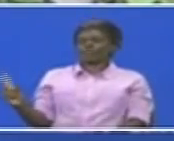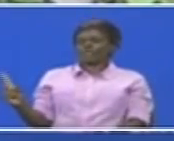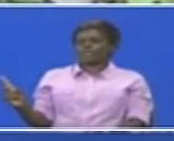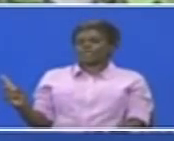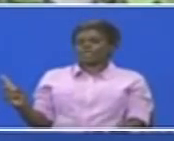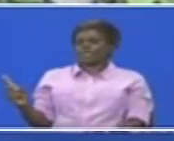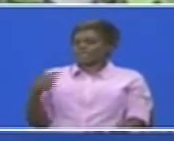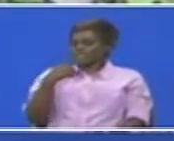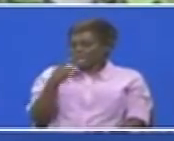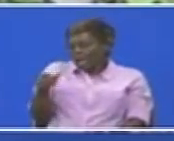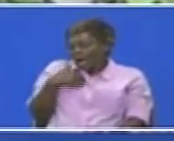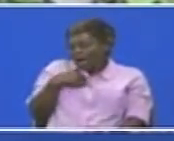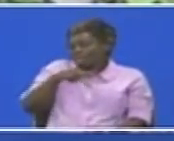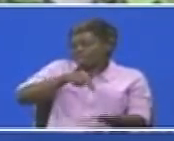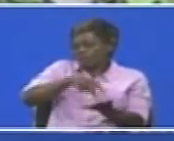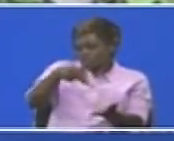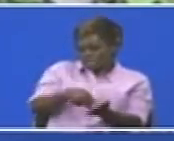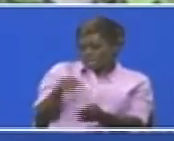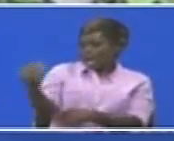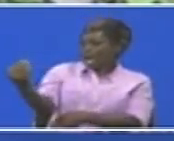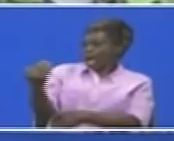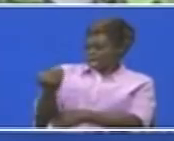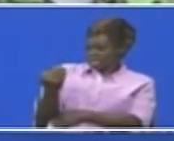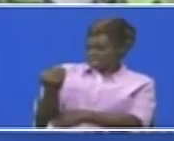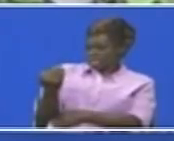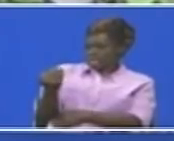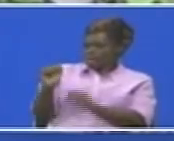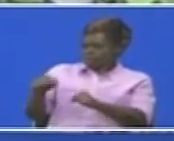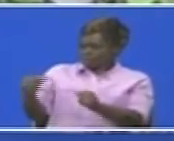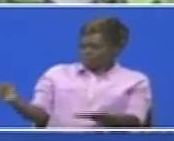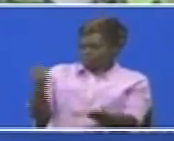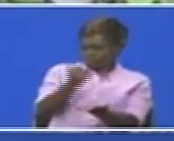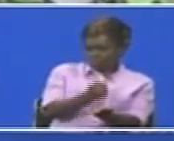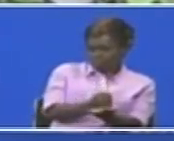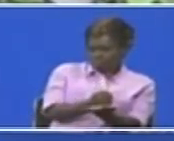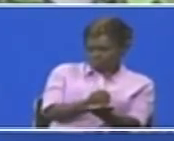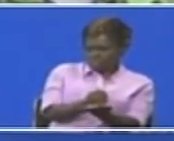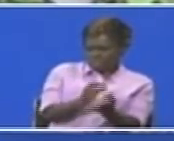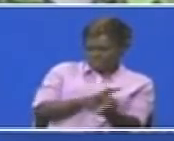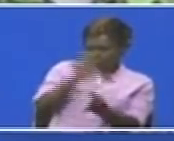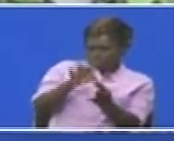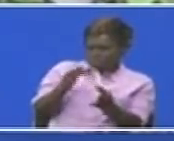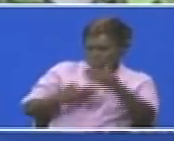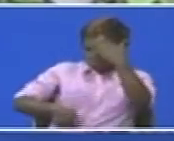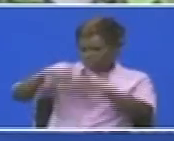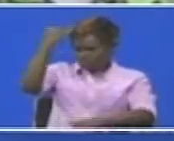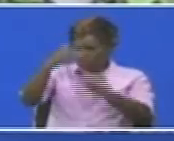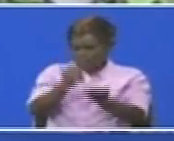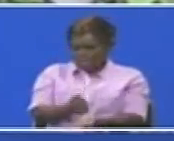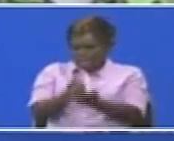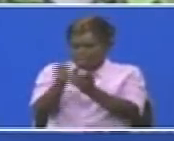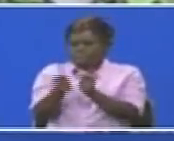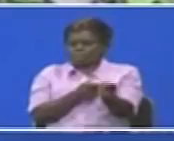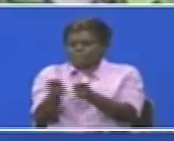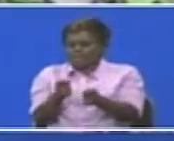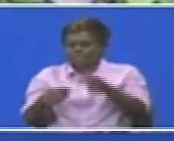He just told me he had a project, and he requested me to recruit for him specific professionals to come and help him manage